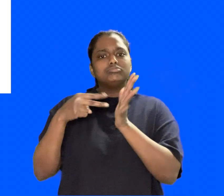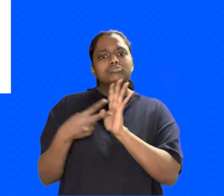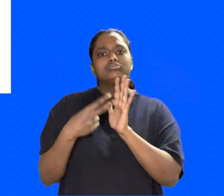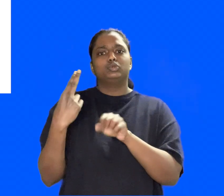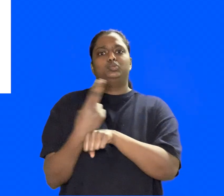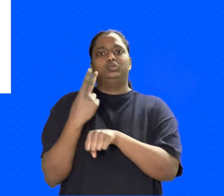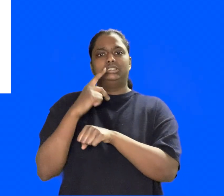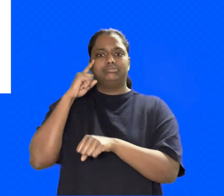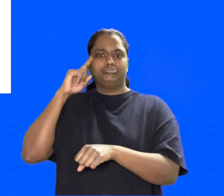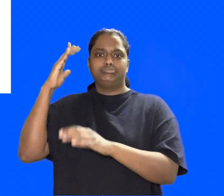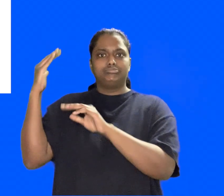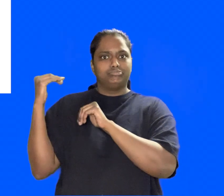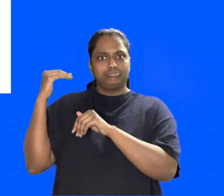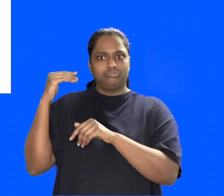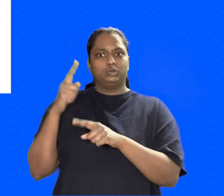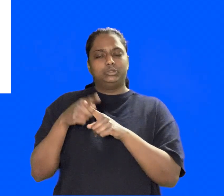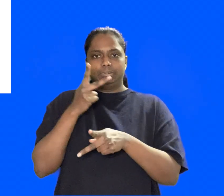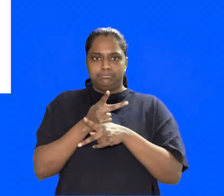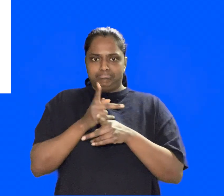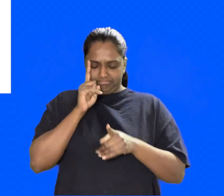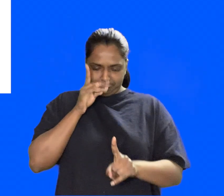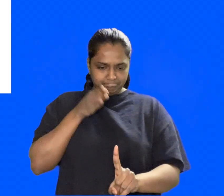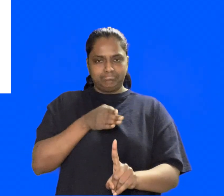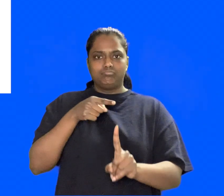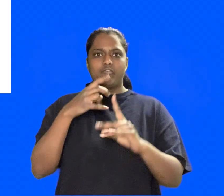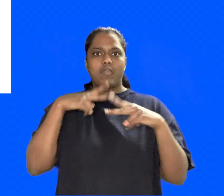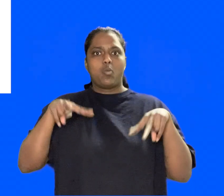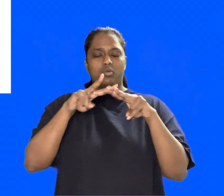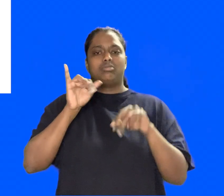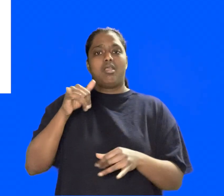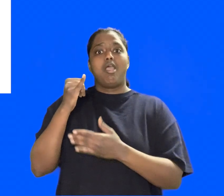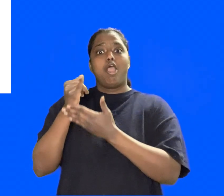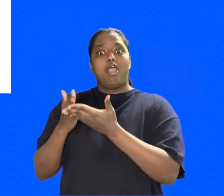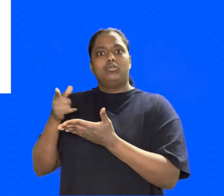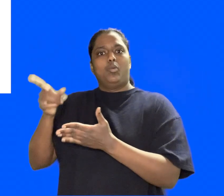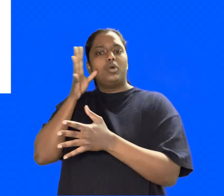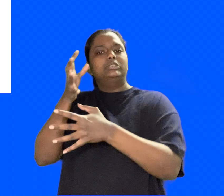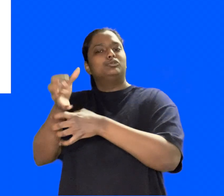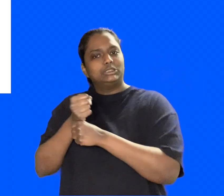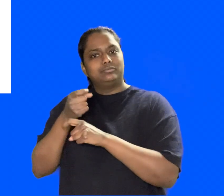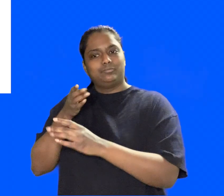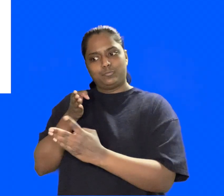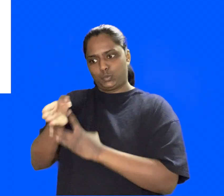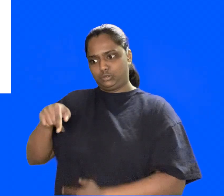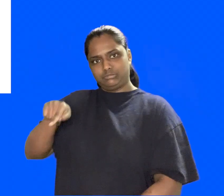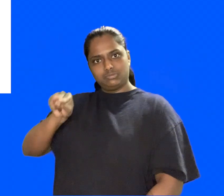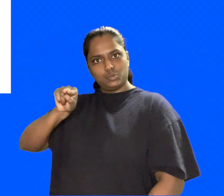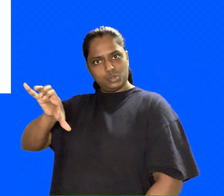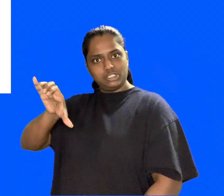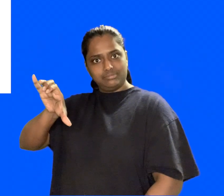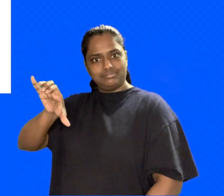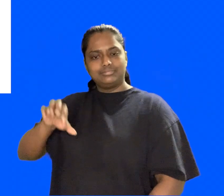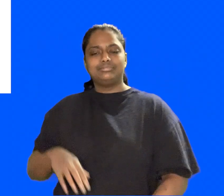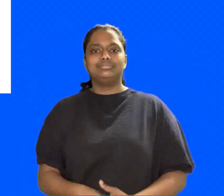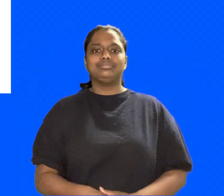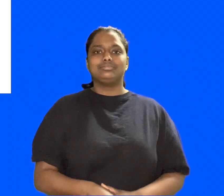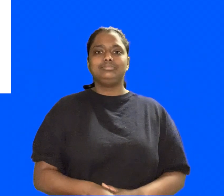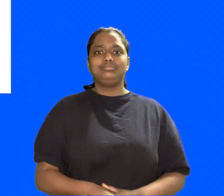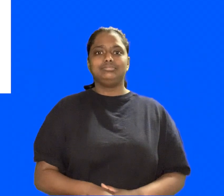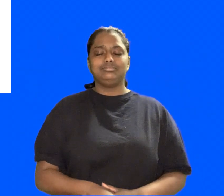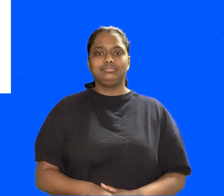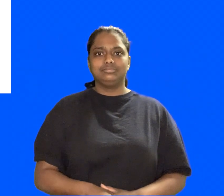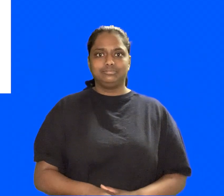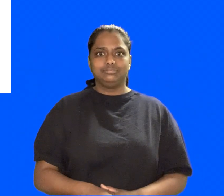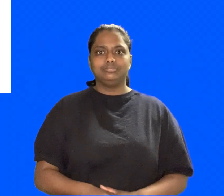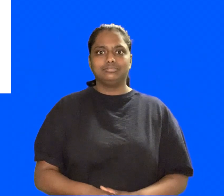to the value artists will receive from Network Connector. So specifically, we have 3 Hill statements. So the